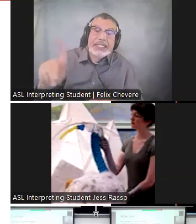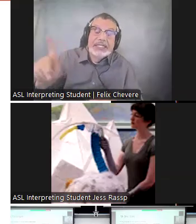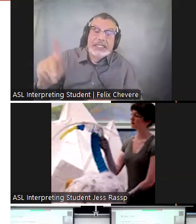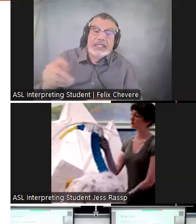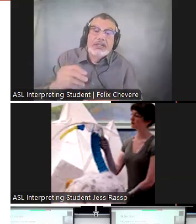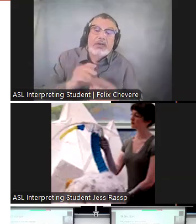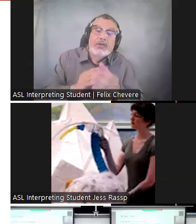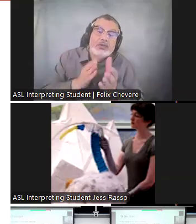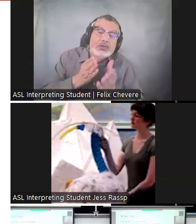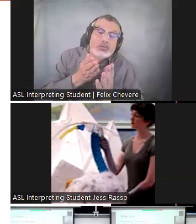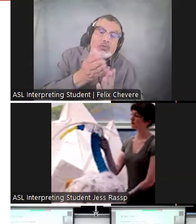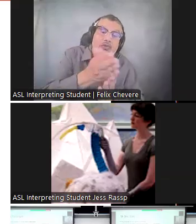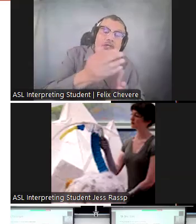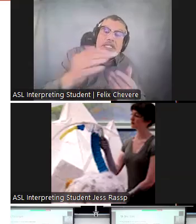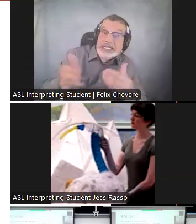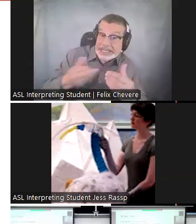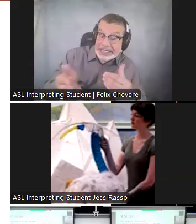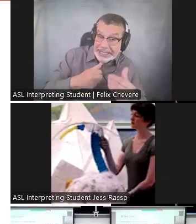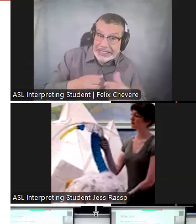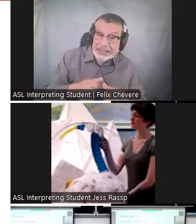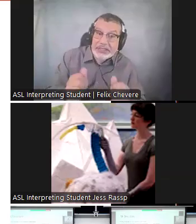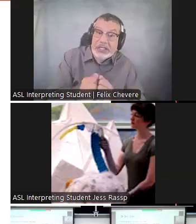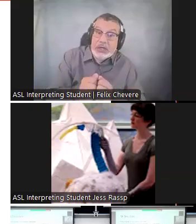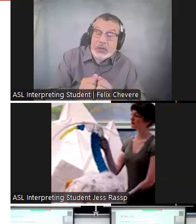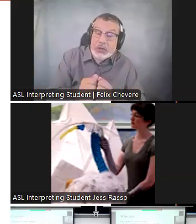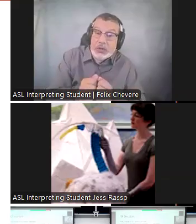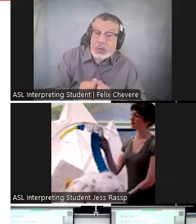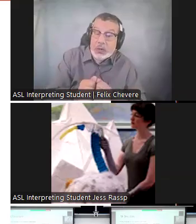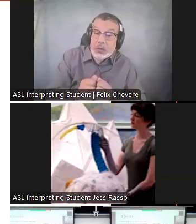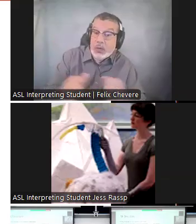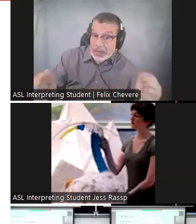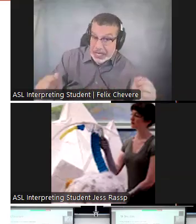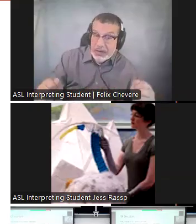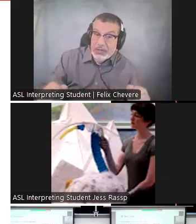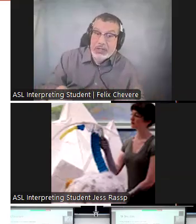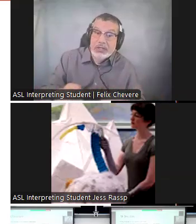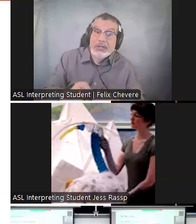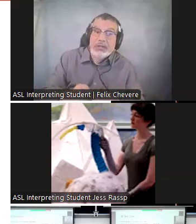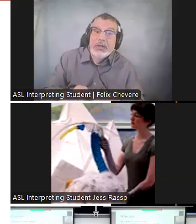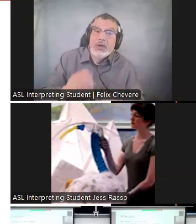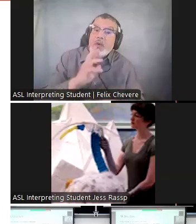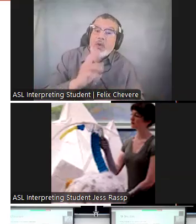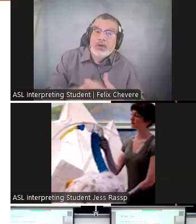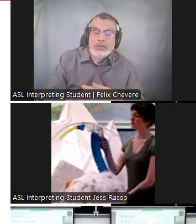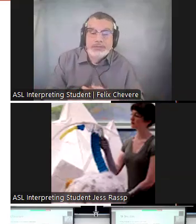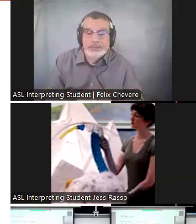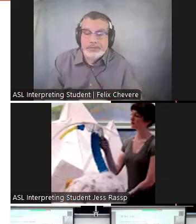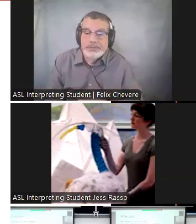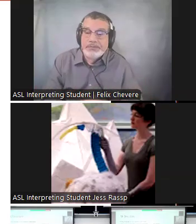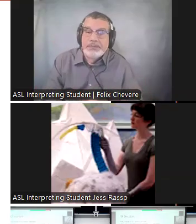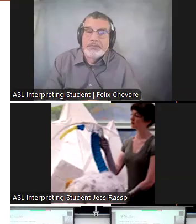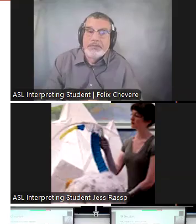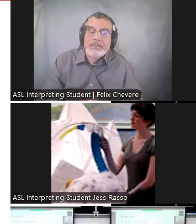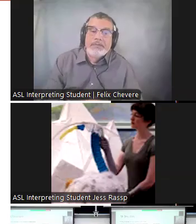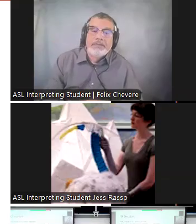the chemodulin, and that's allowing for the potassium to go through and releasing